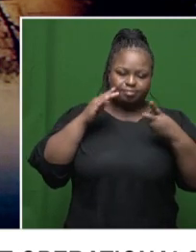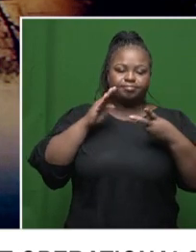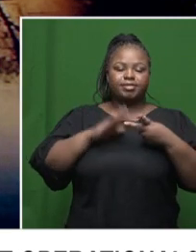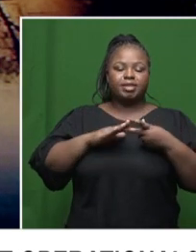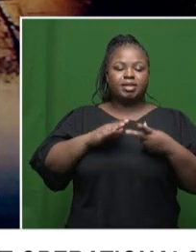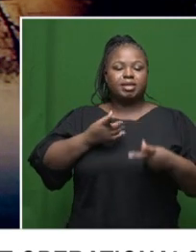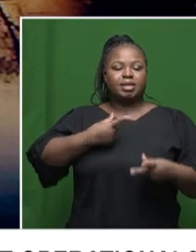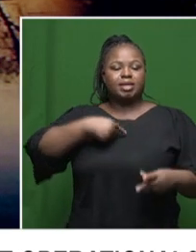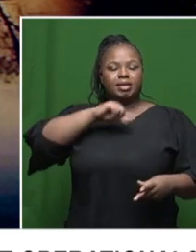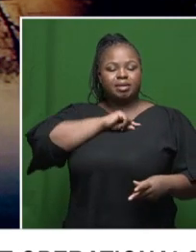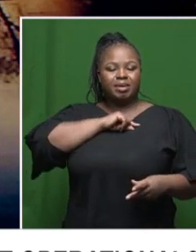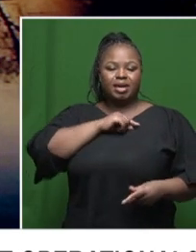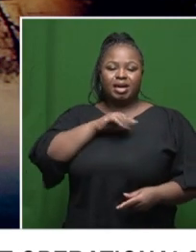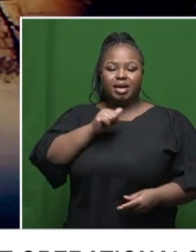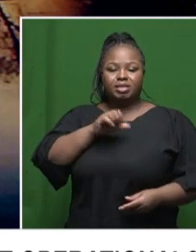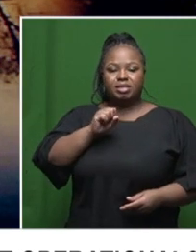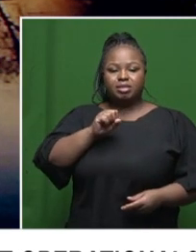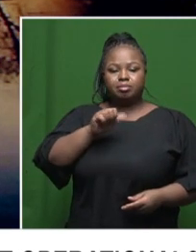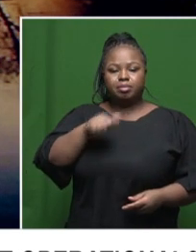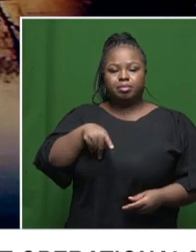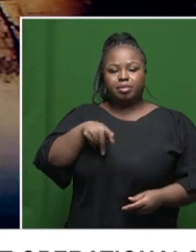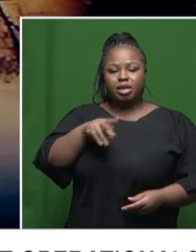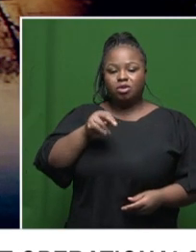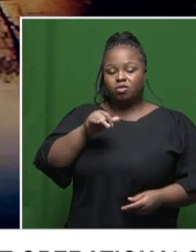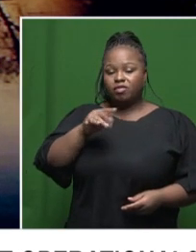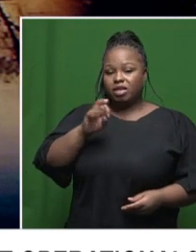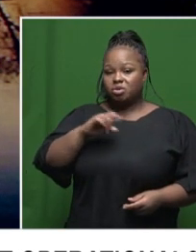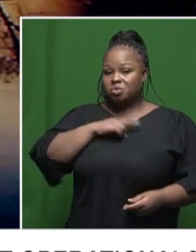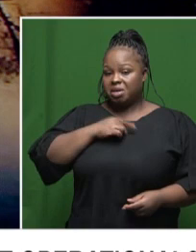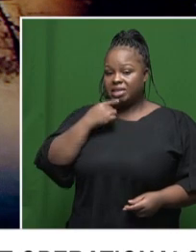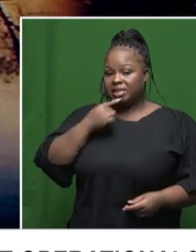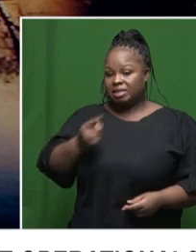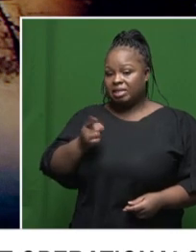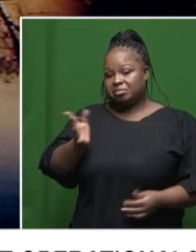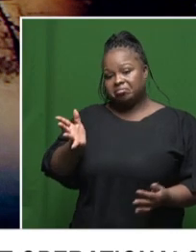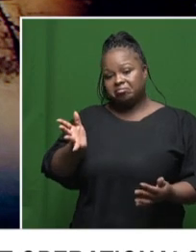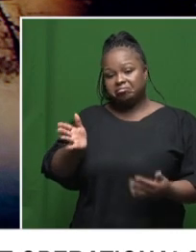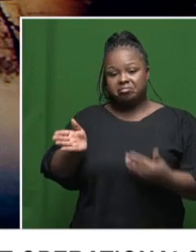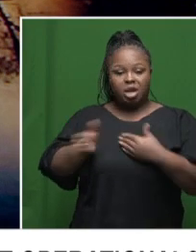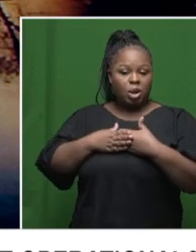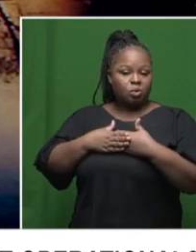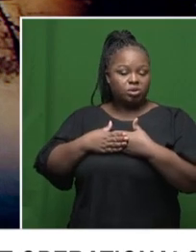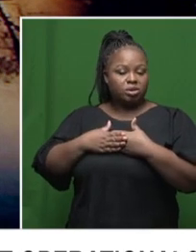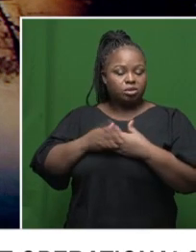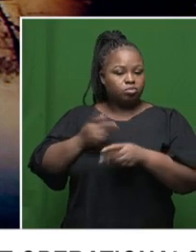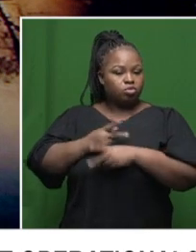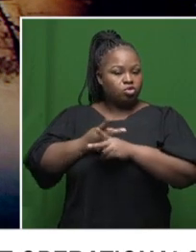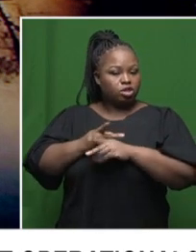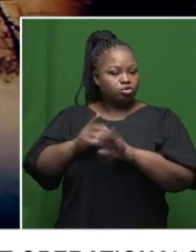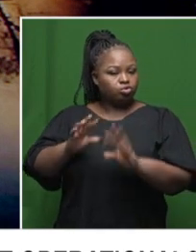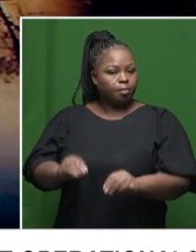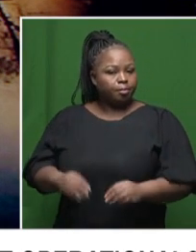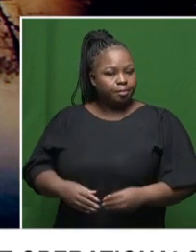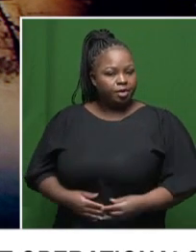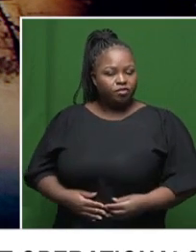this Aspenovax, which is now facing the threat of closing and stopping production